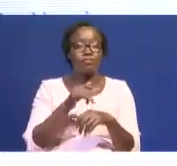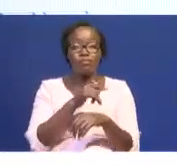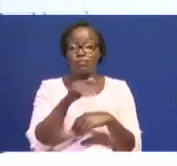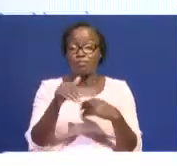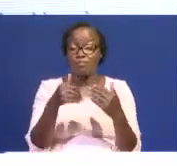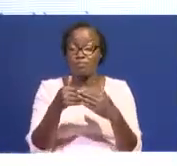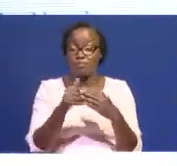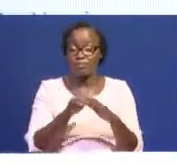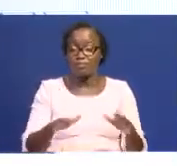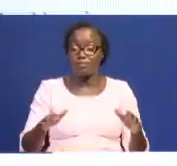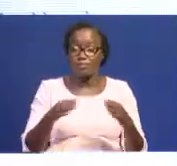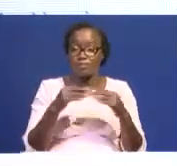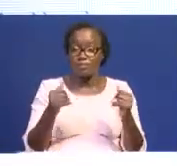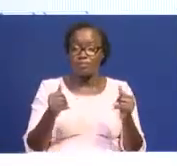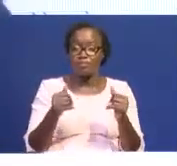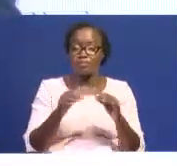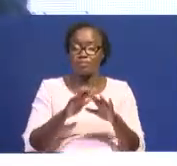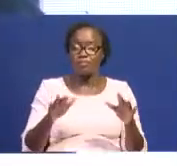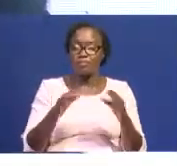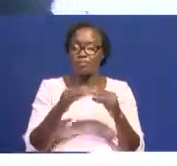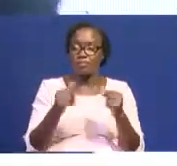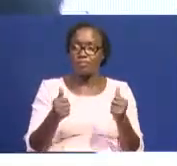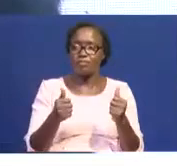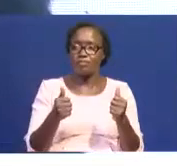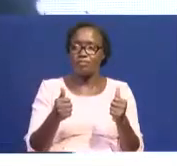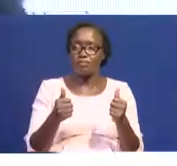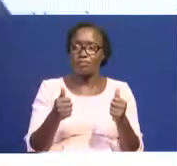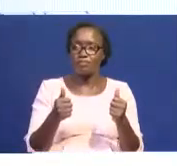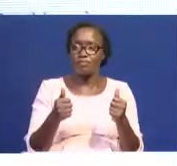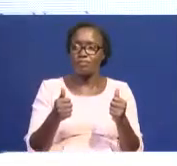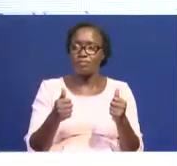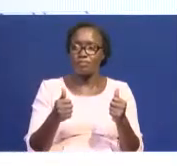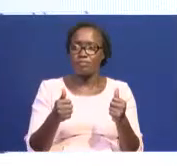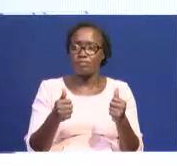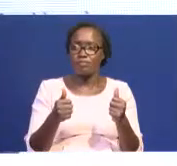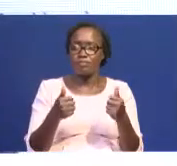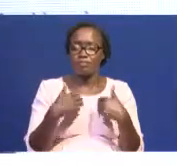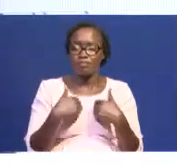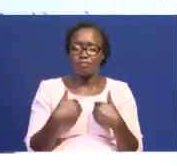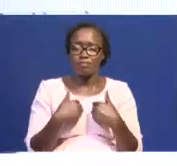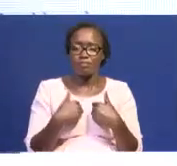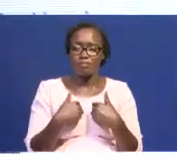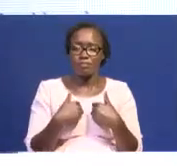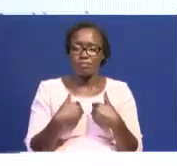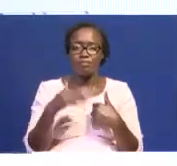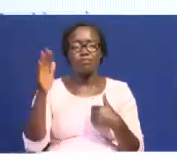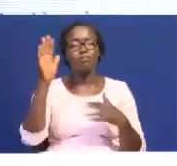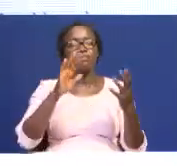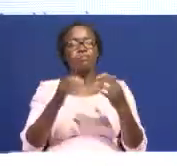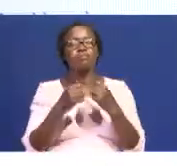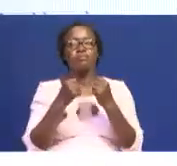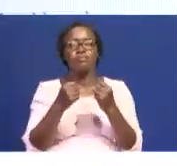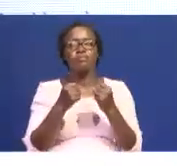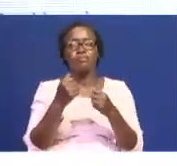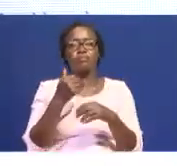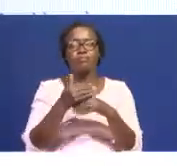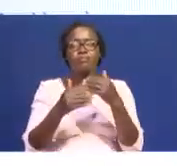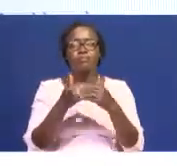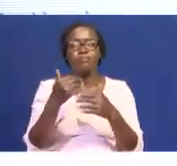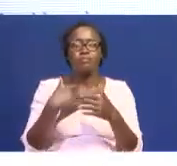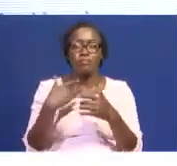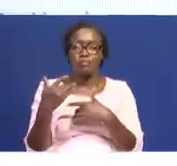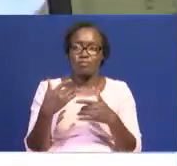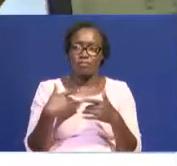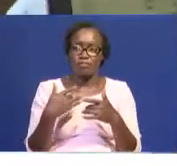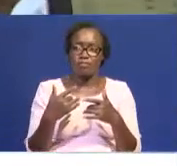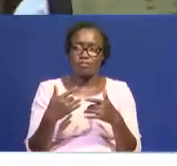provide lasting solutions and long-term solutions insofar as having climate-resilient infrastructure across